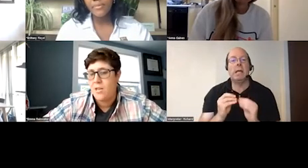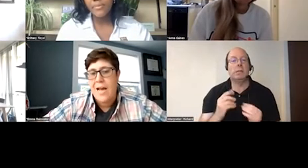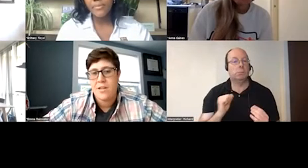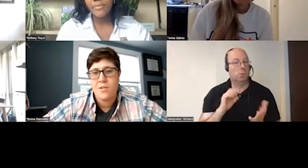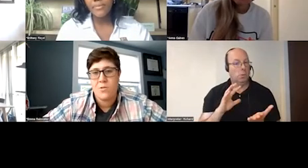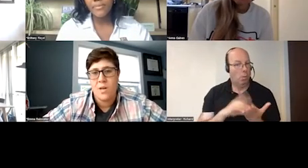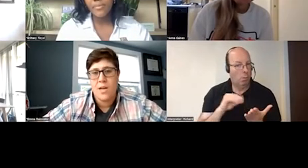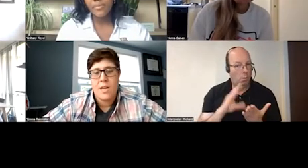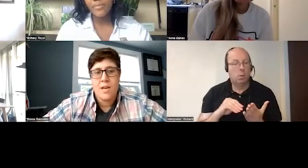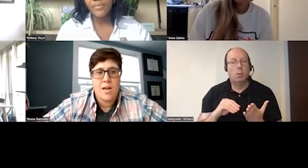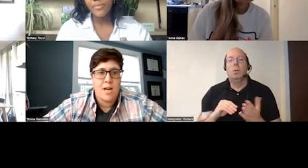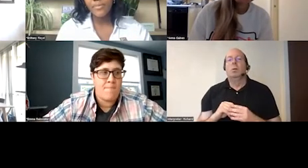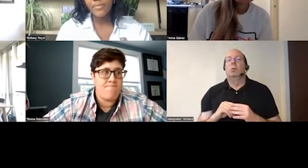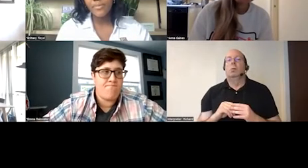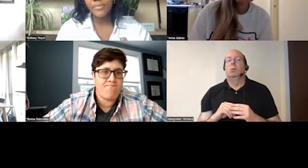and you know,